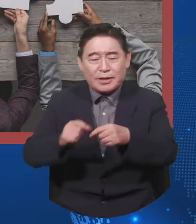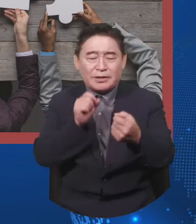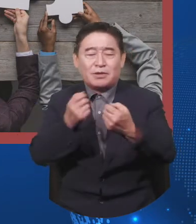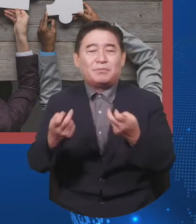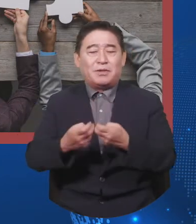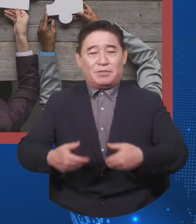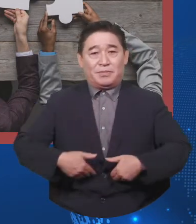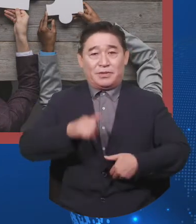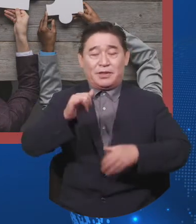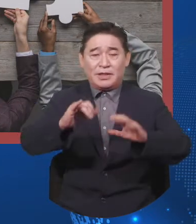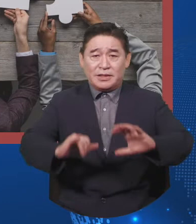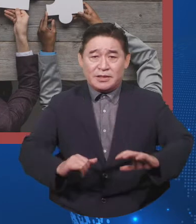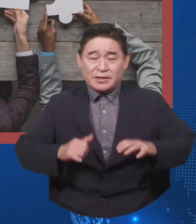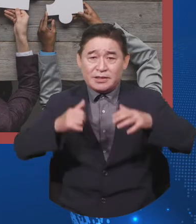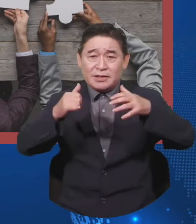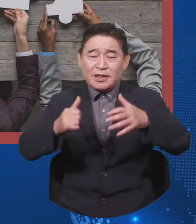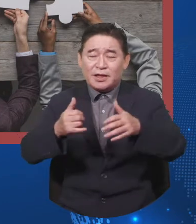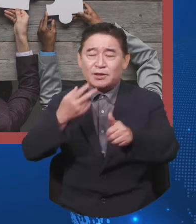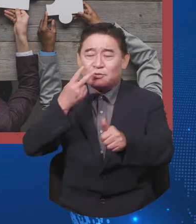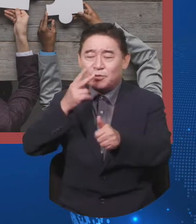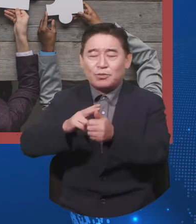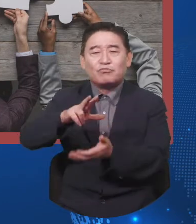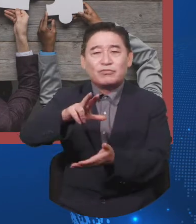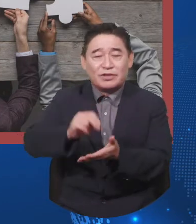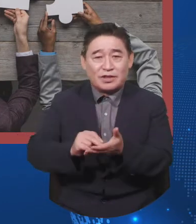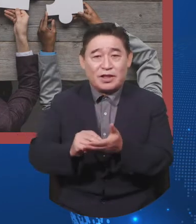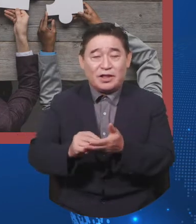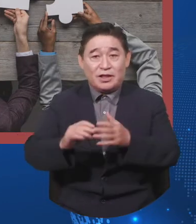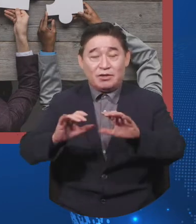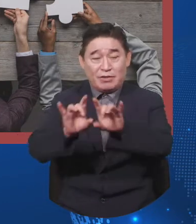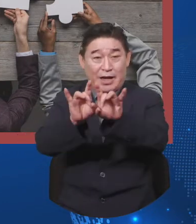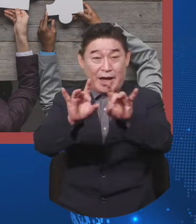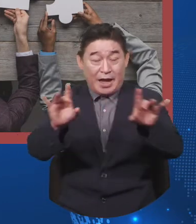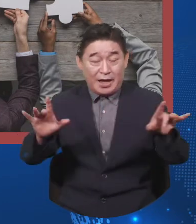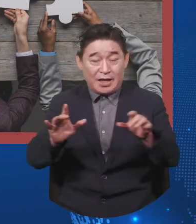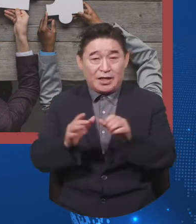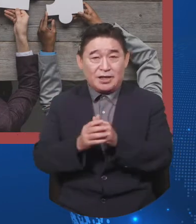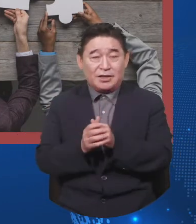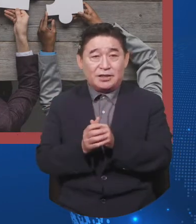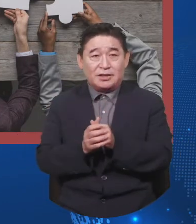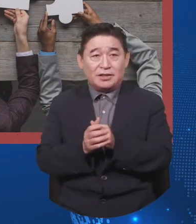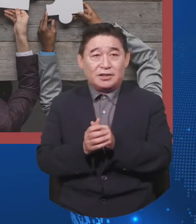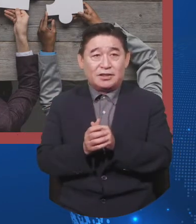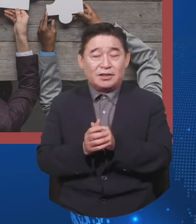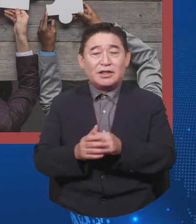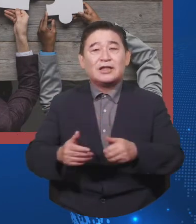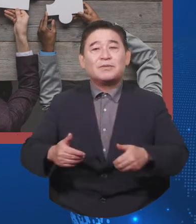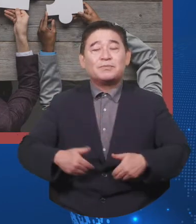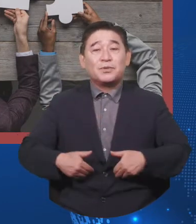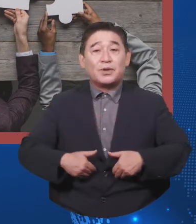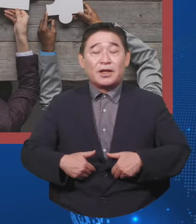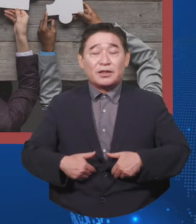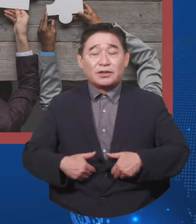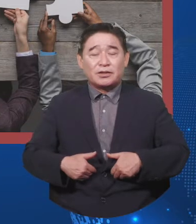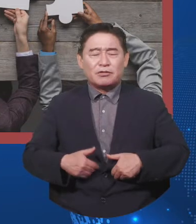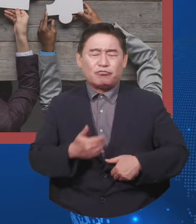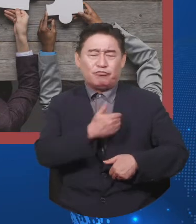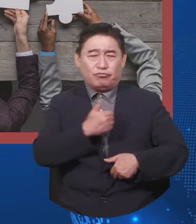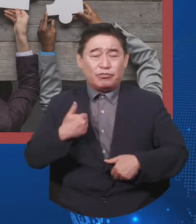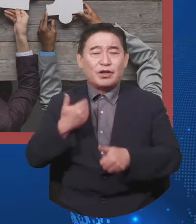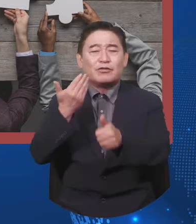and meeting the country level needs. This has to go together. And by